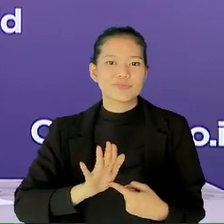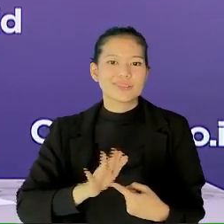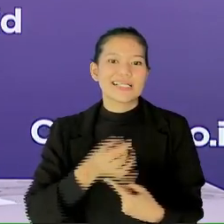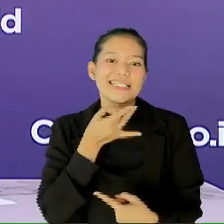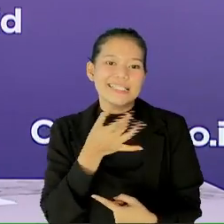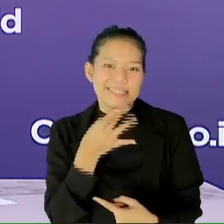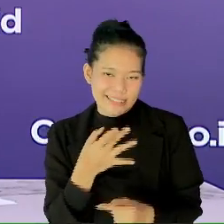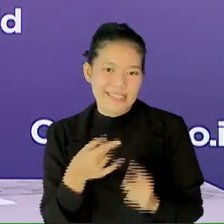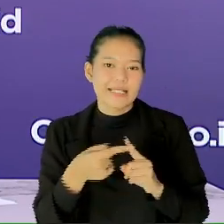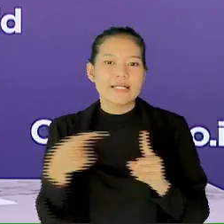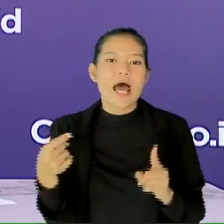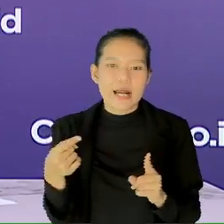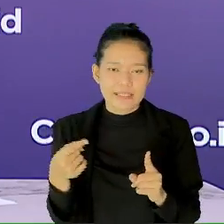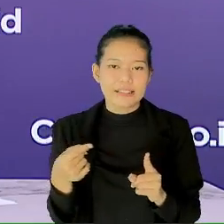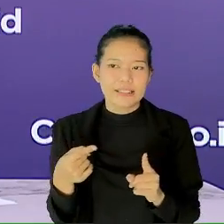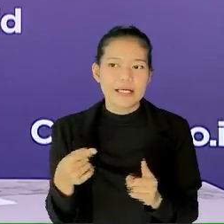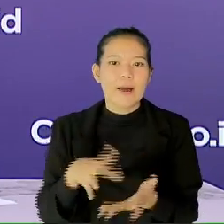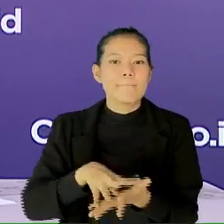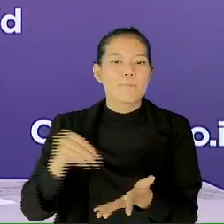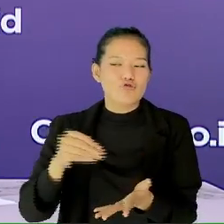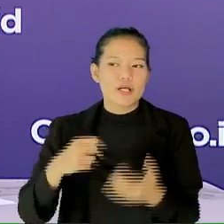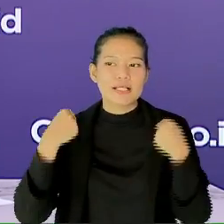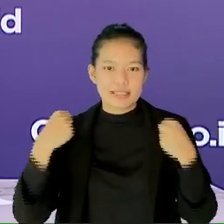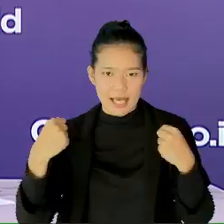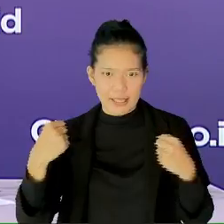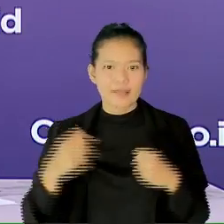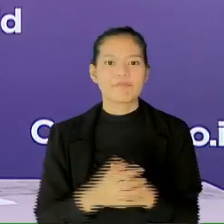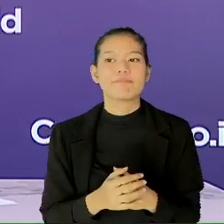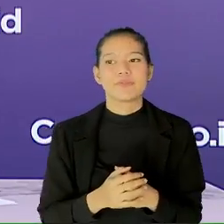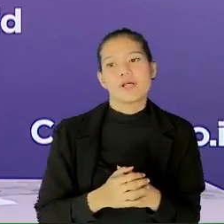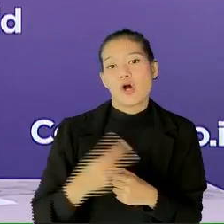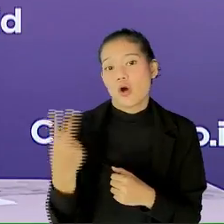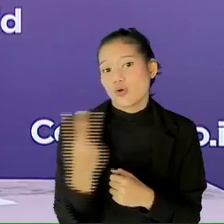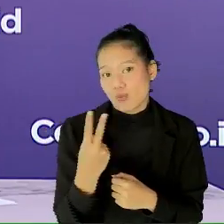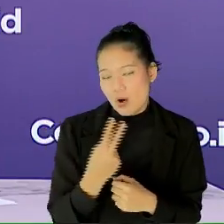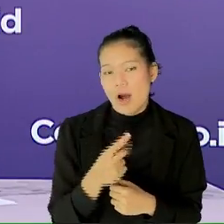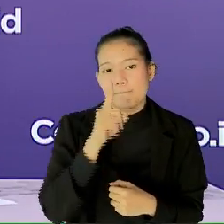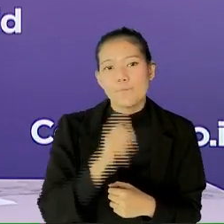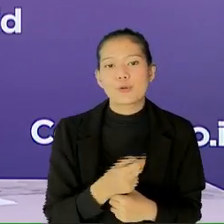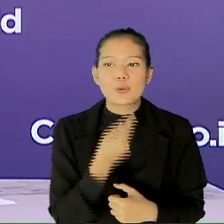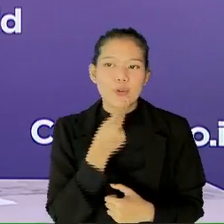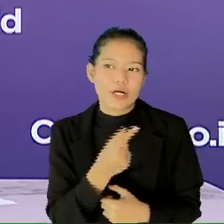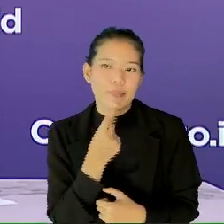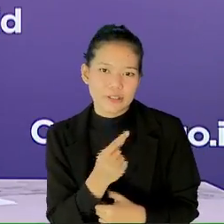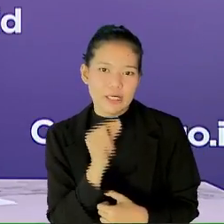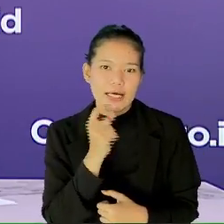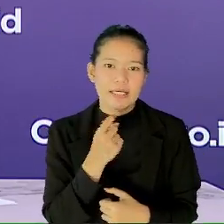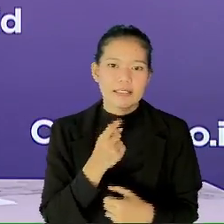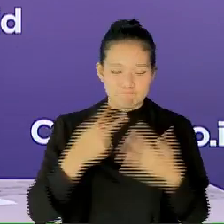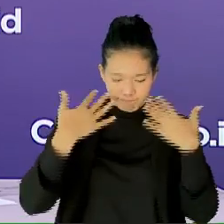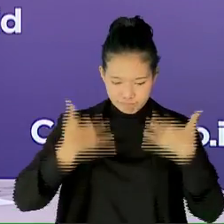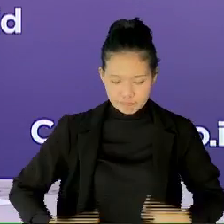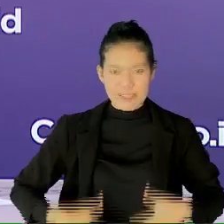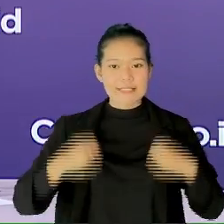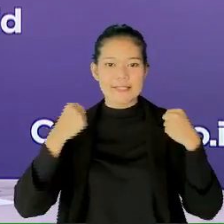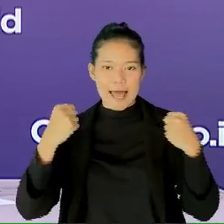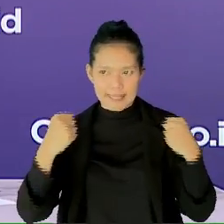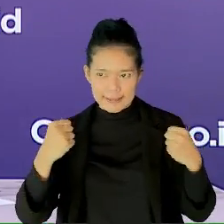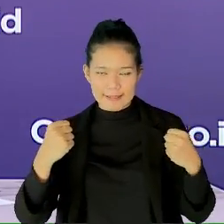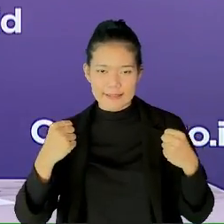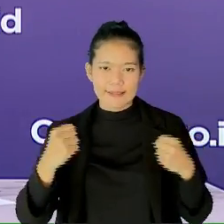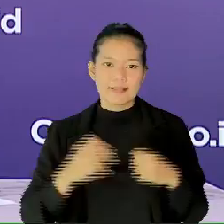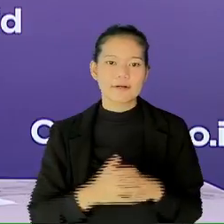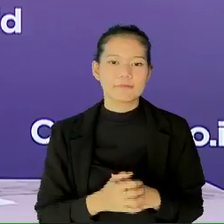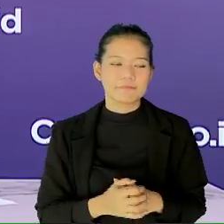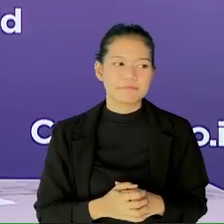being vaccinated. Both categories are recommended to first consult about their health conditions with a doctor or